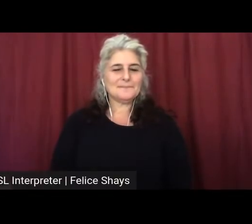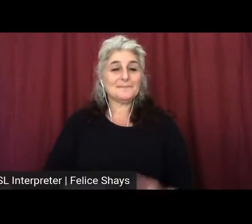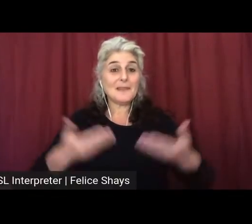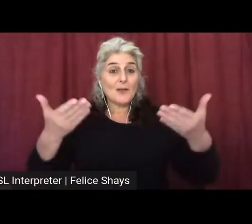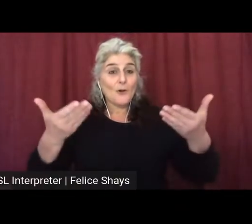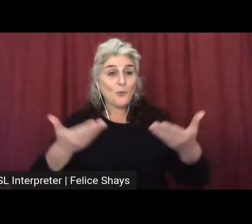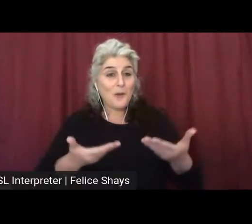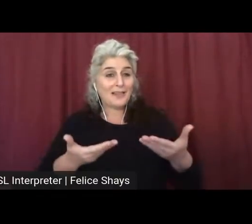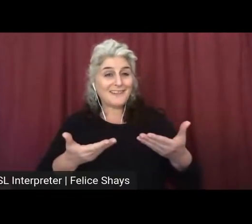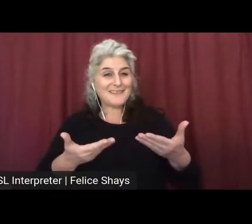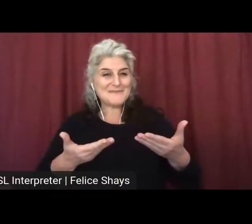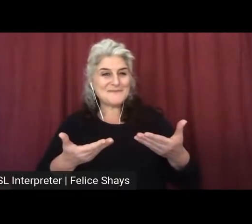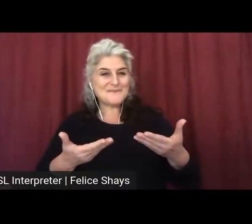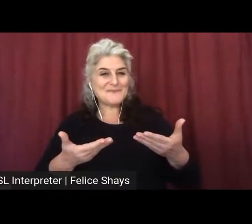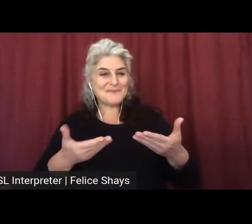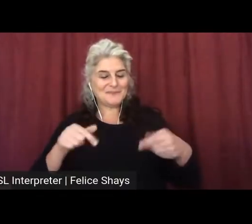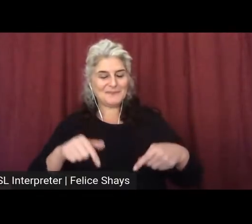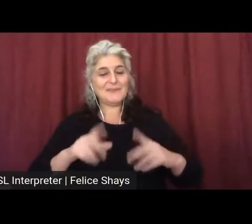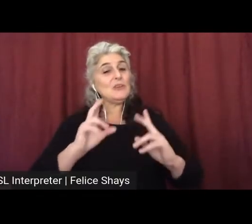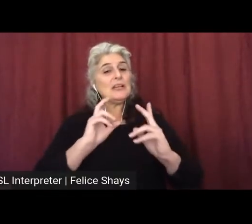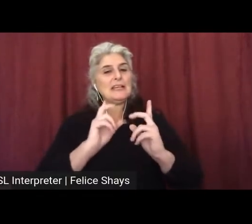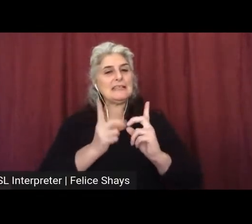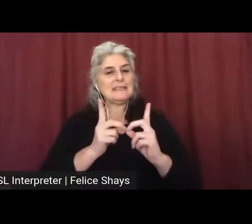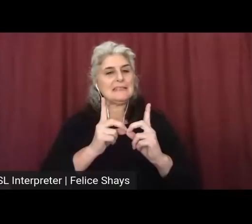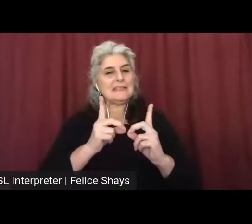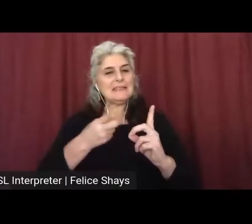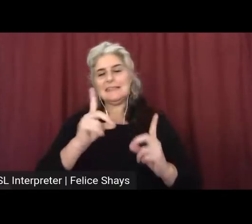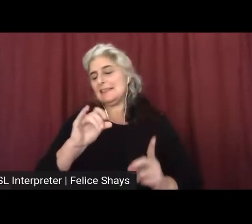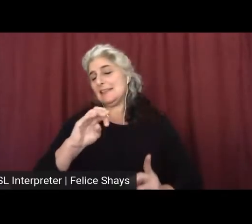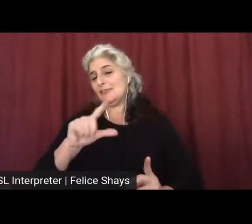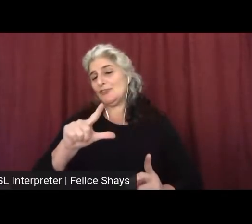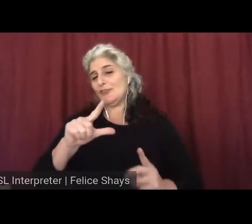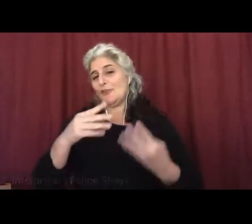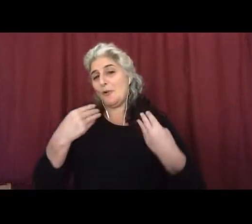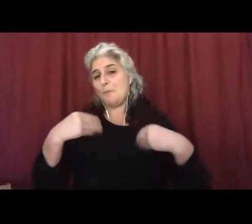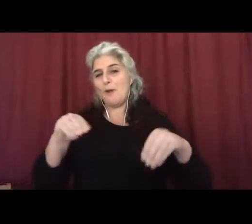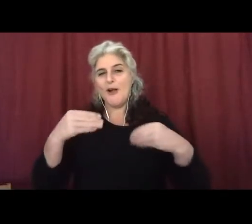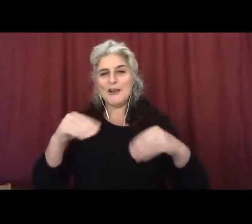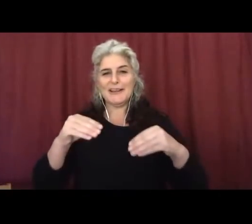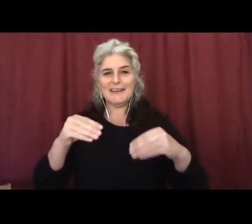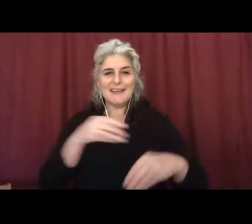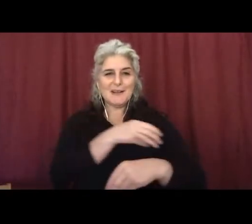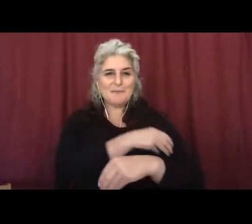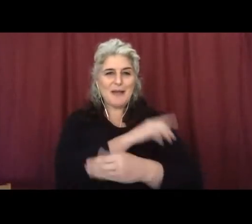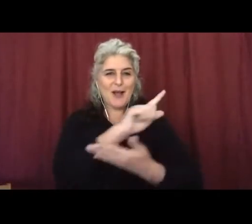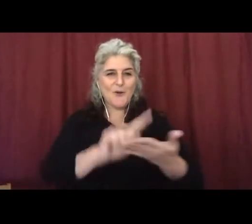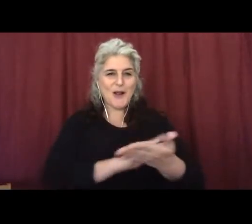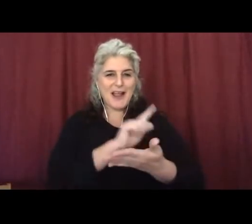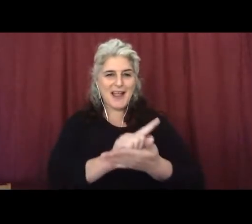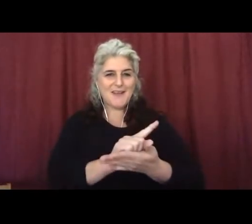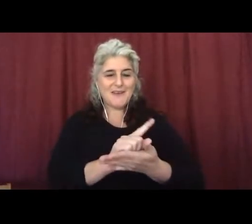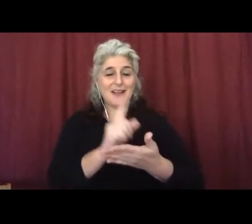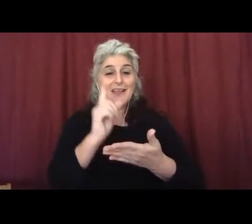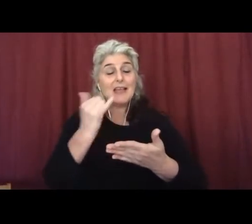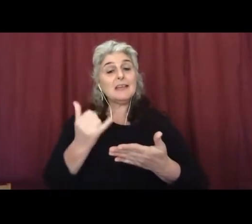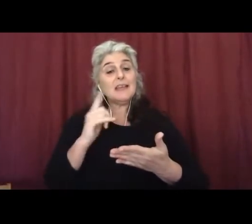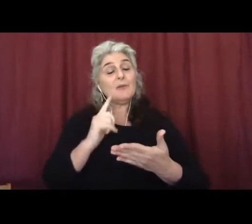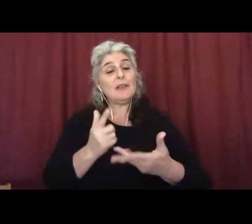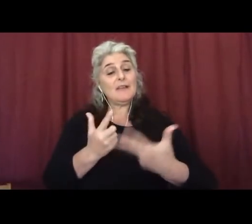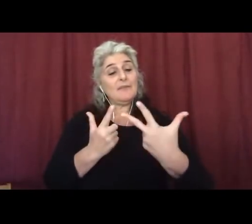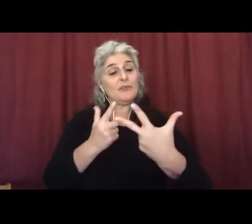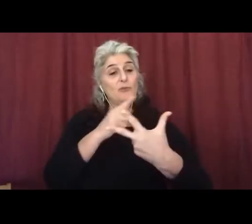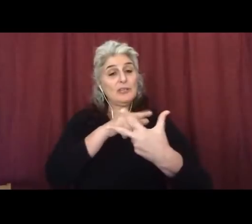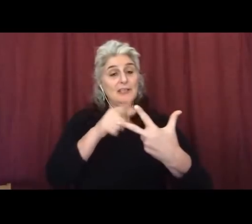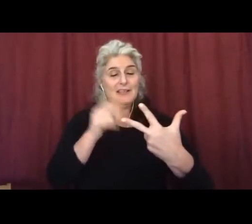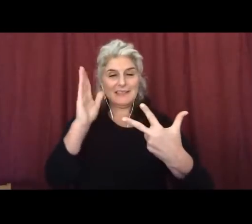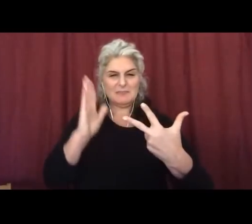Welcome to Digital Marketing Power Hour, where we will have presentations from three speakers. Each